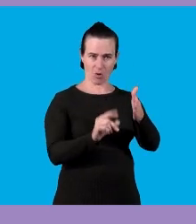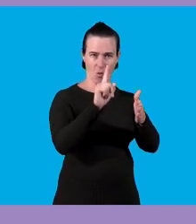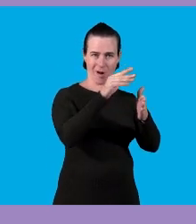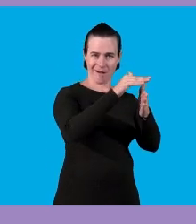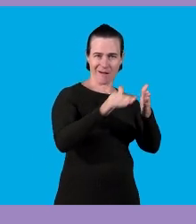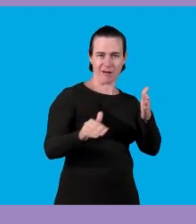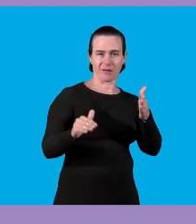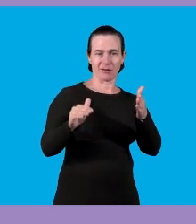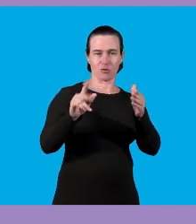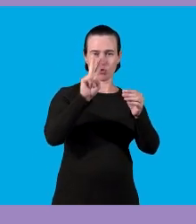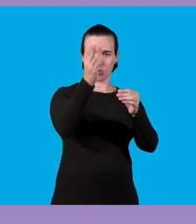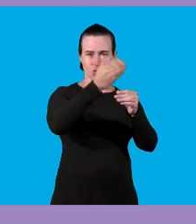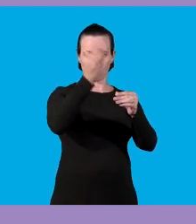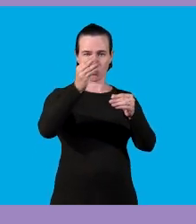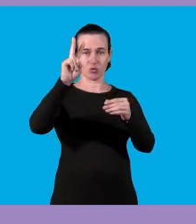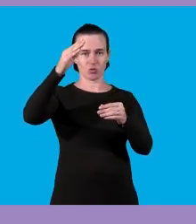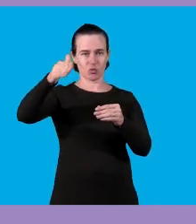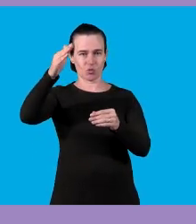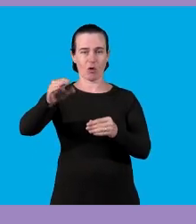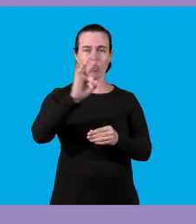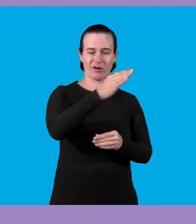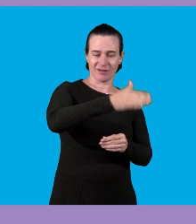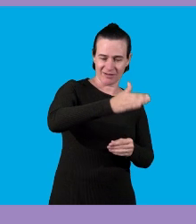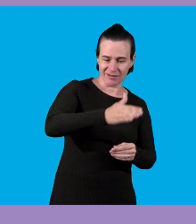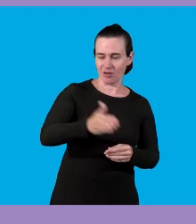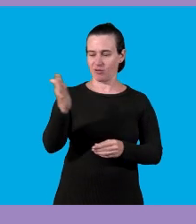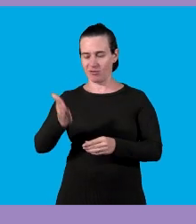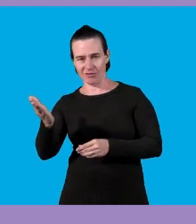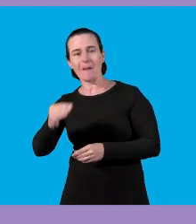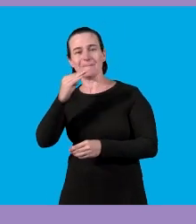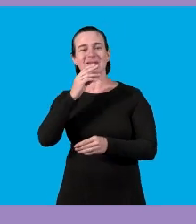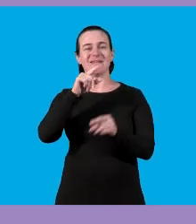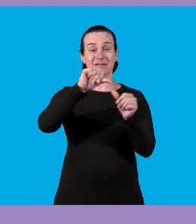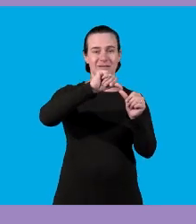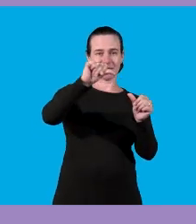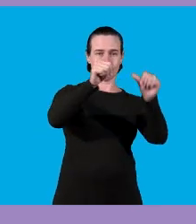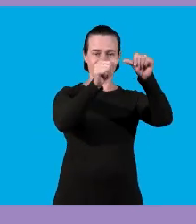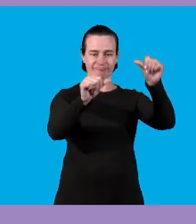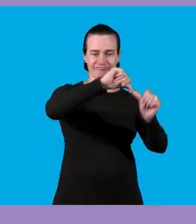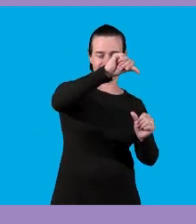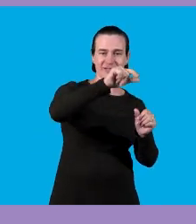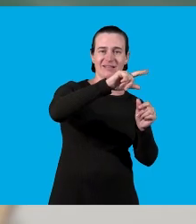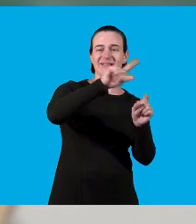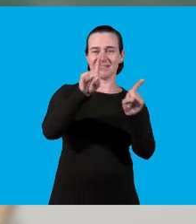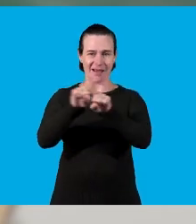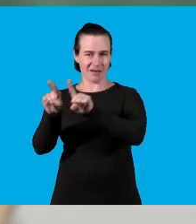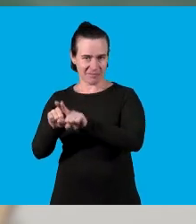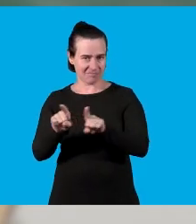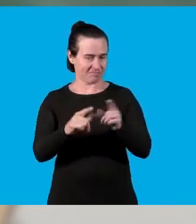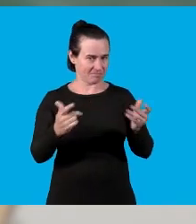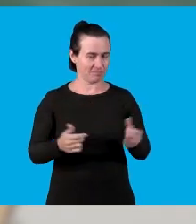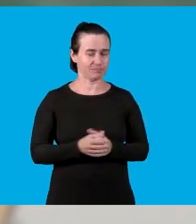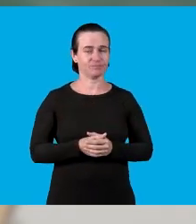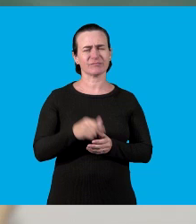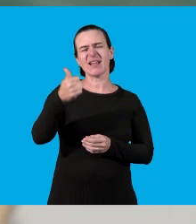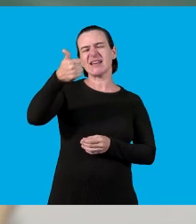and 3 markings on the other triangle. So all the sides are equal. So it's side, side, side. Part 1 done. Let's look at the next